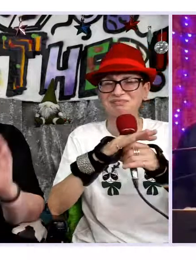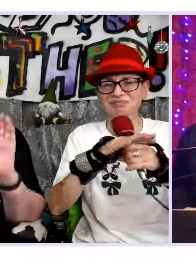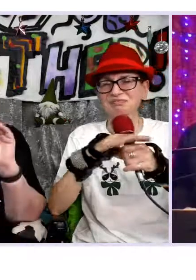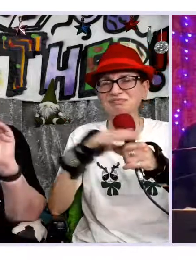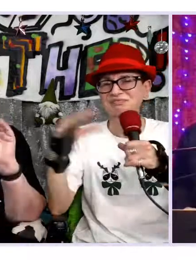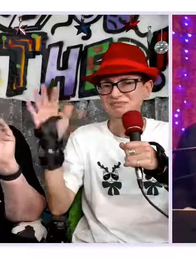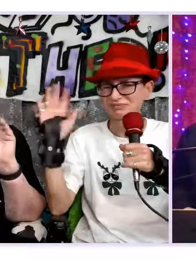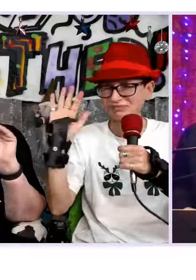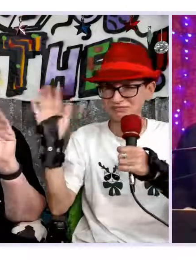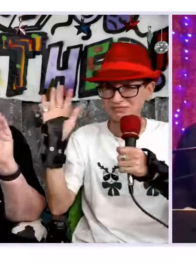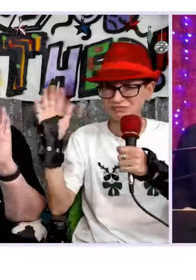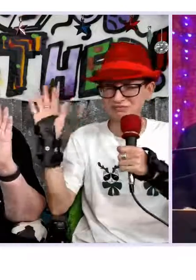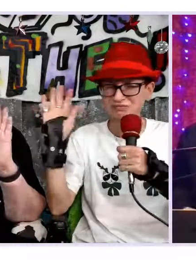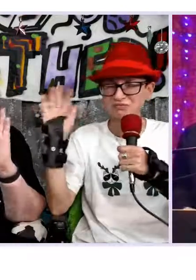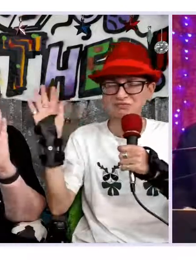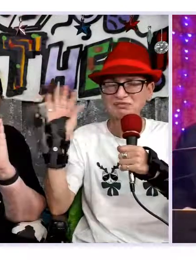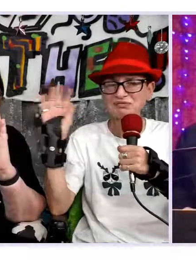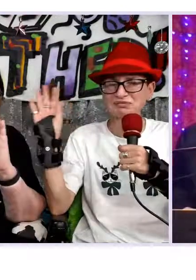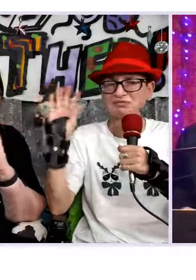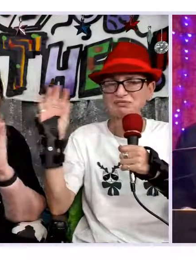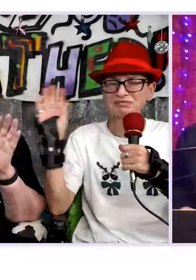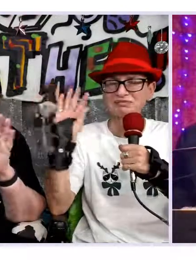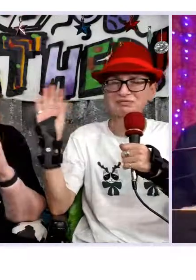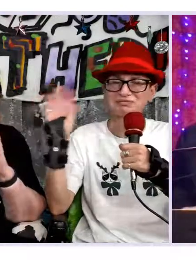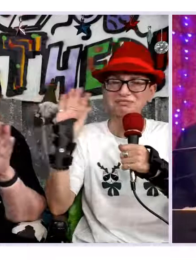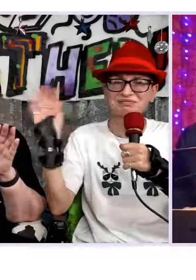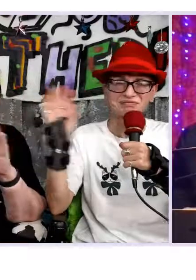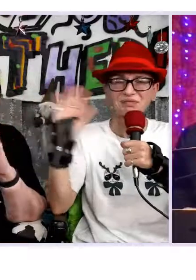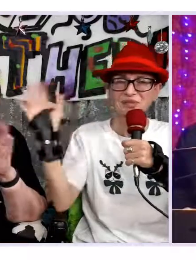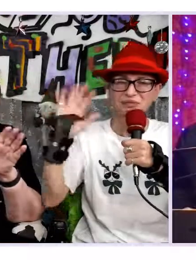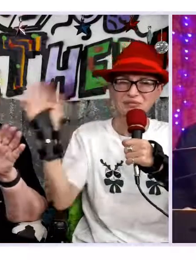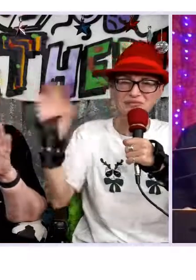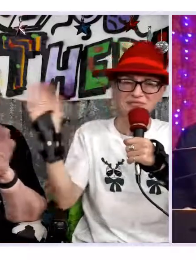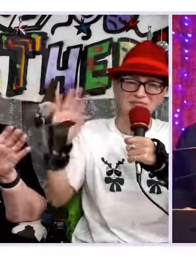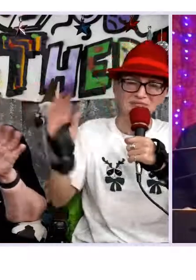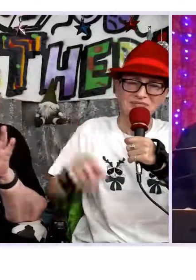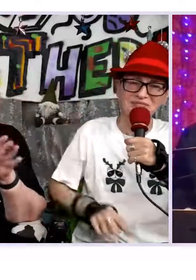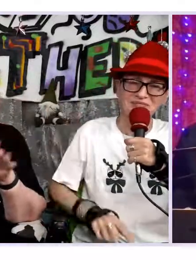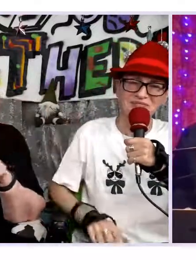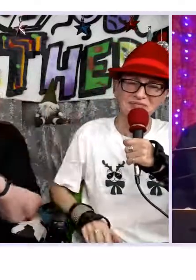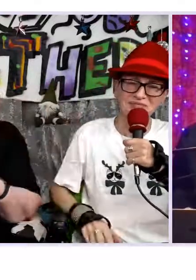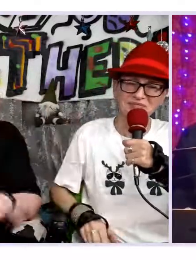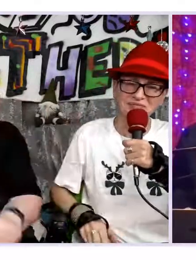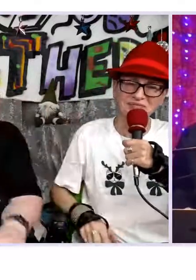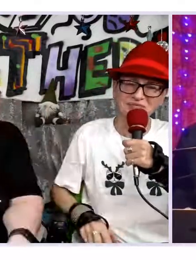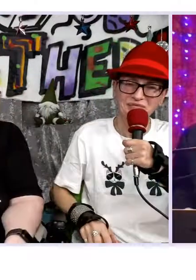Hopefully, we'll see lots of you tomorrow and then again on Friday. Bye.